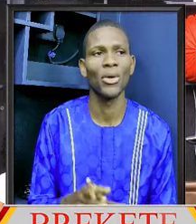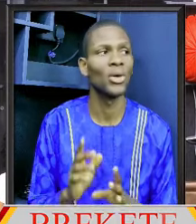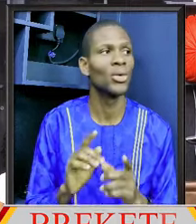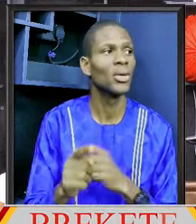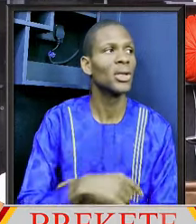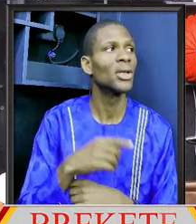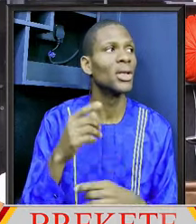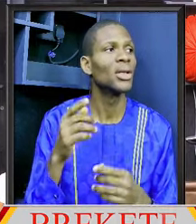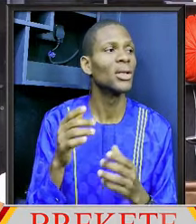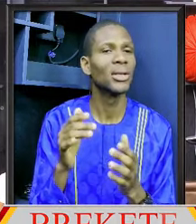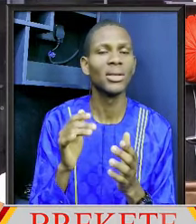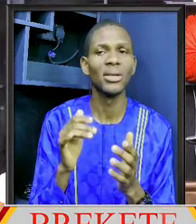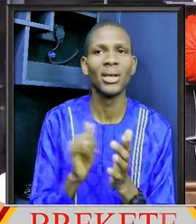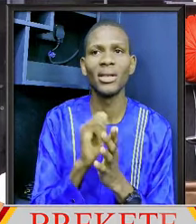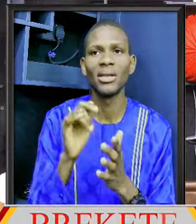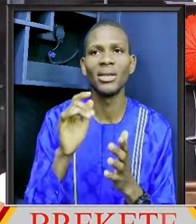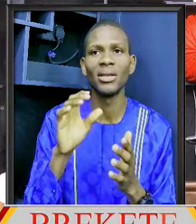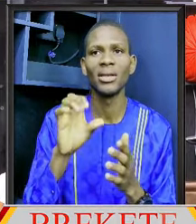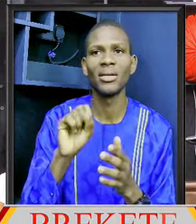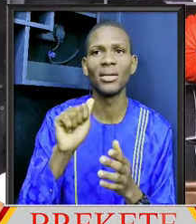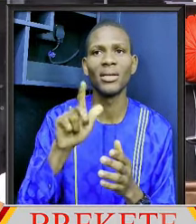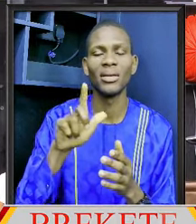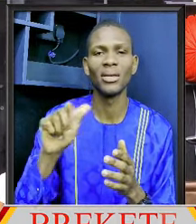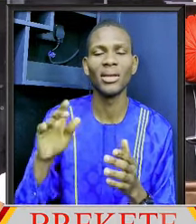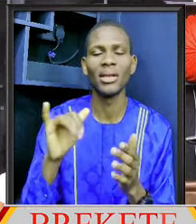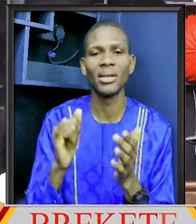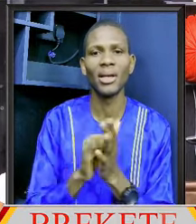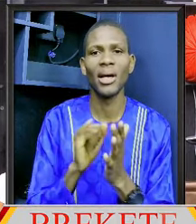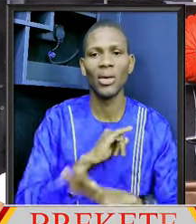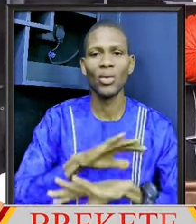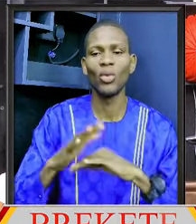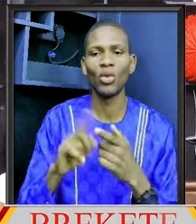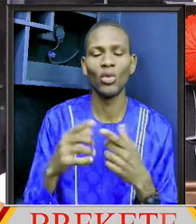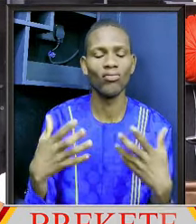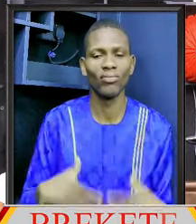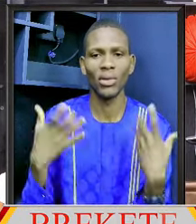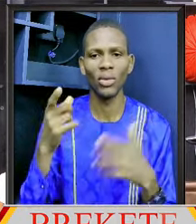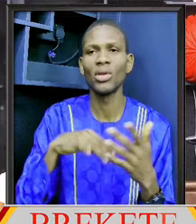Today we be sala where no one vex. What is wrong with you?